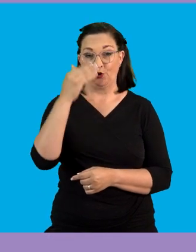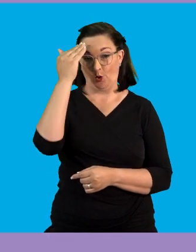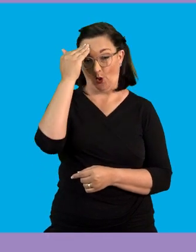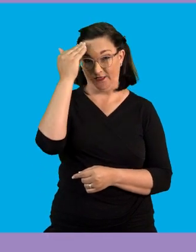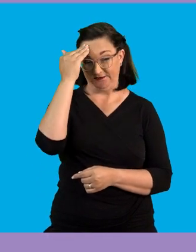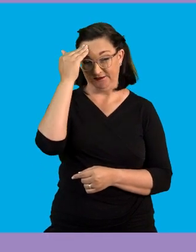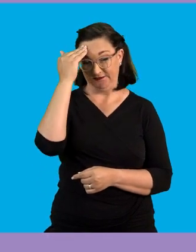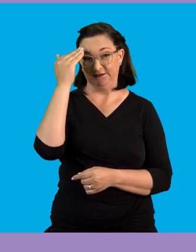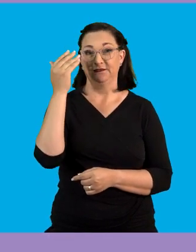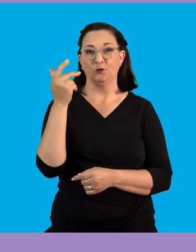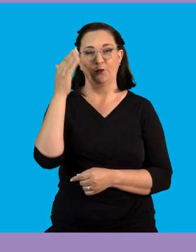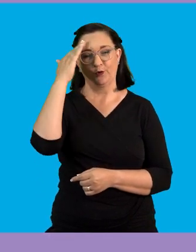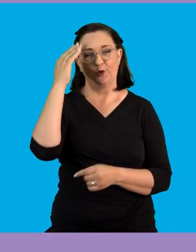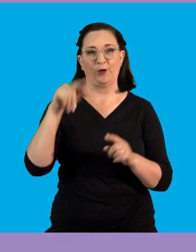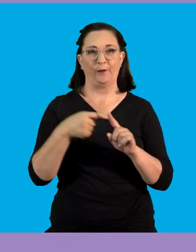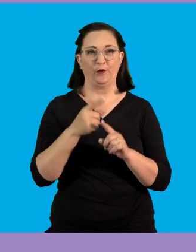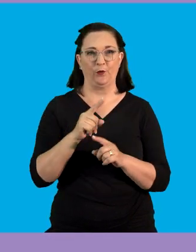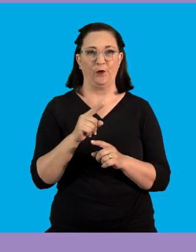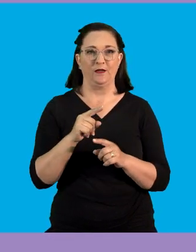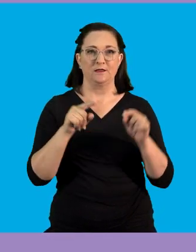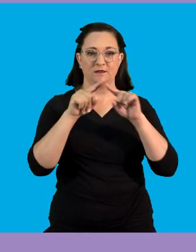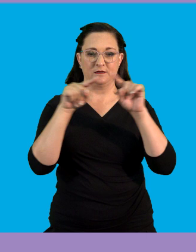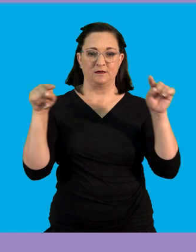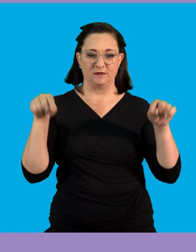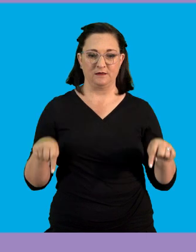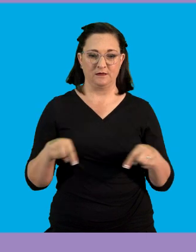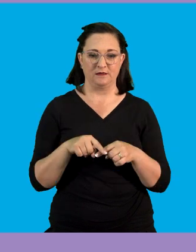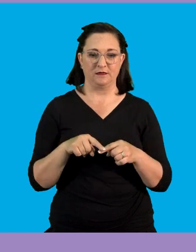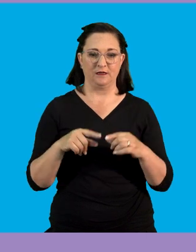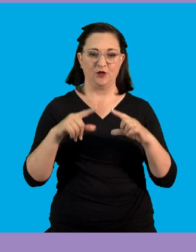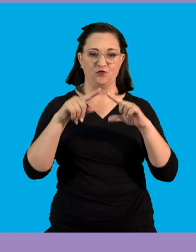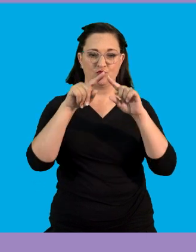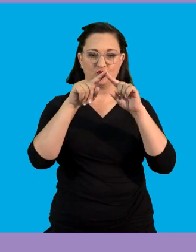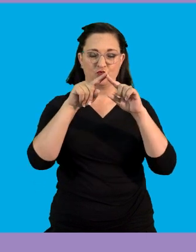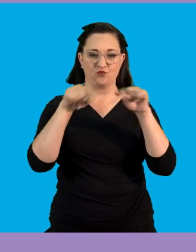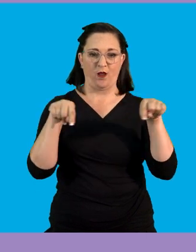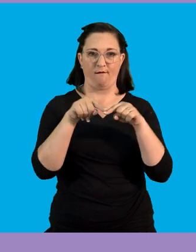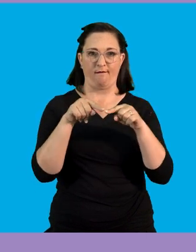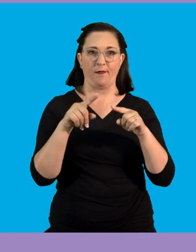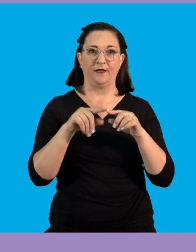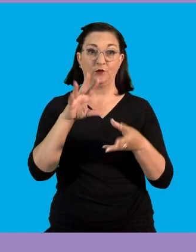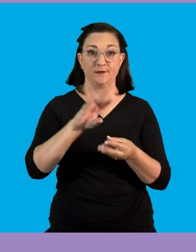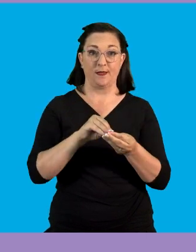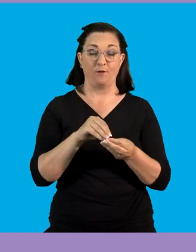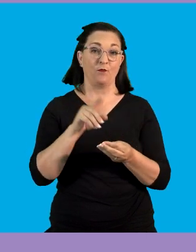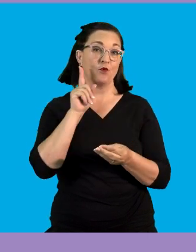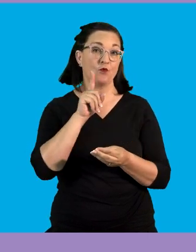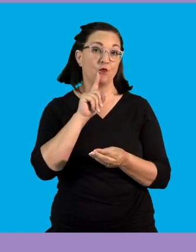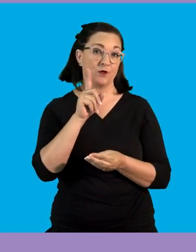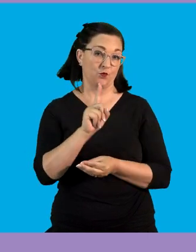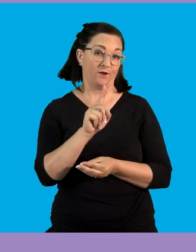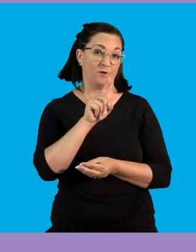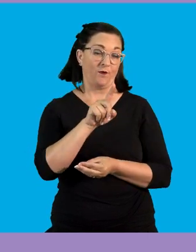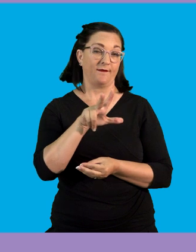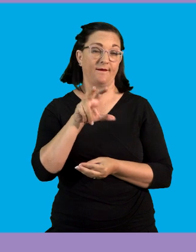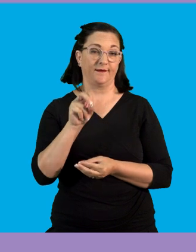using the knowledge we have about angles of a triangle. What do we know about the angles of a triangle? We